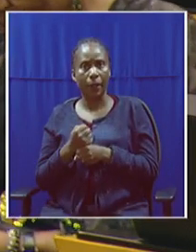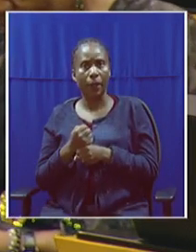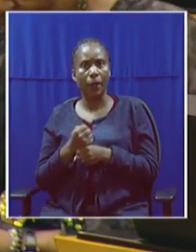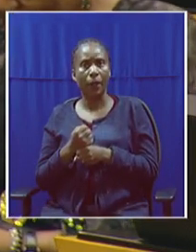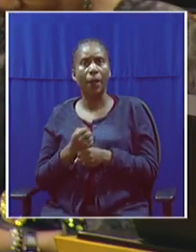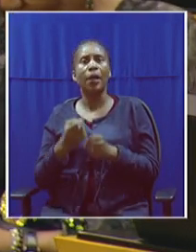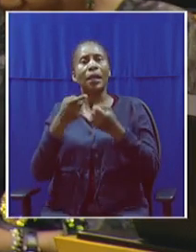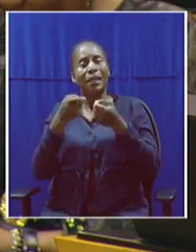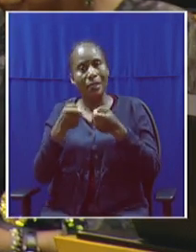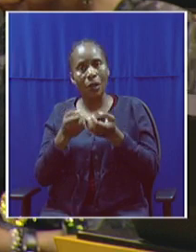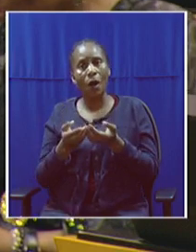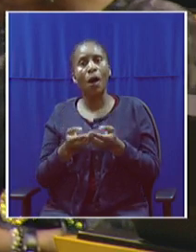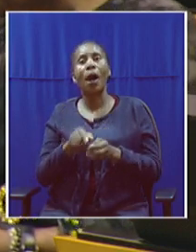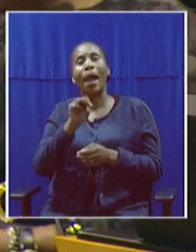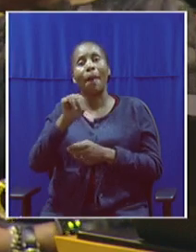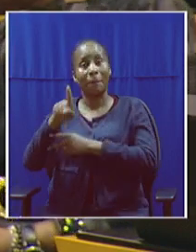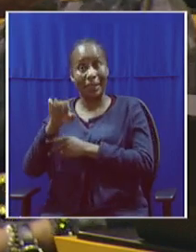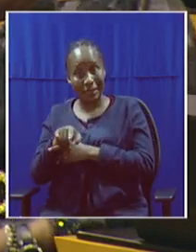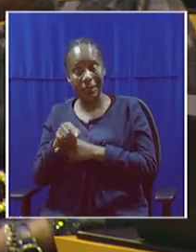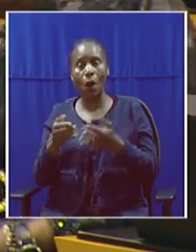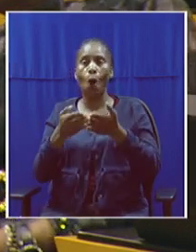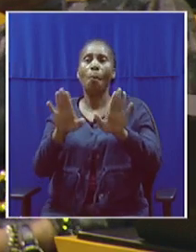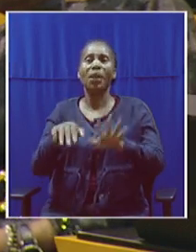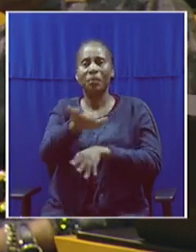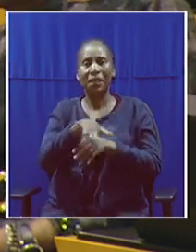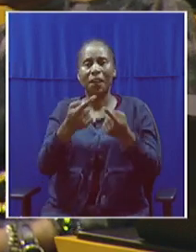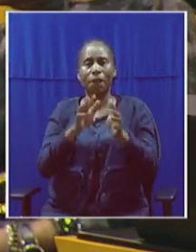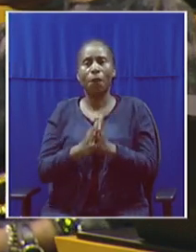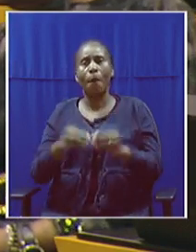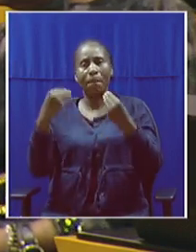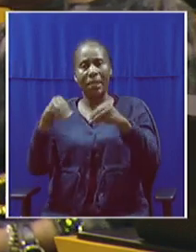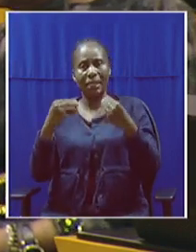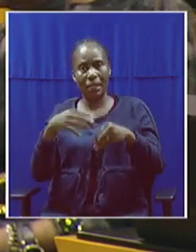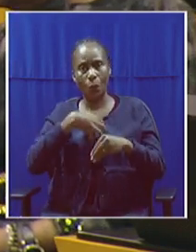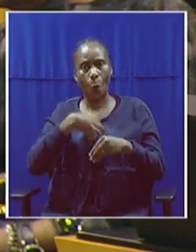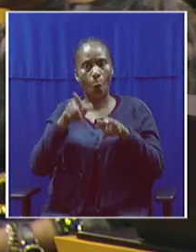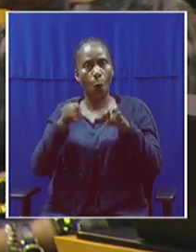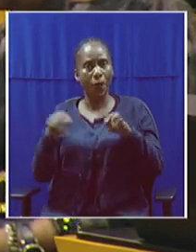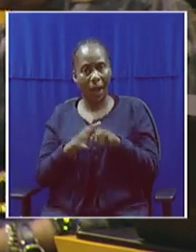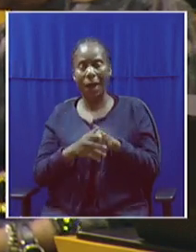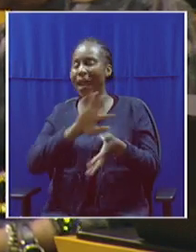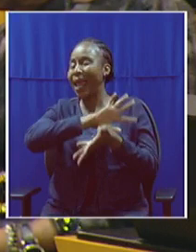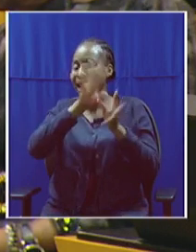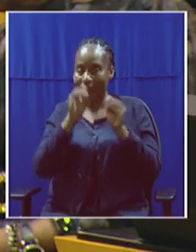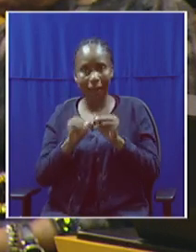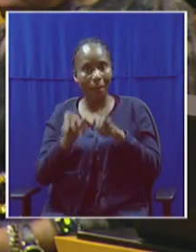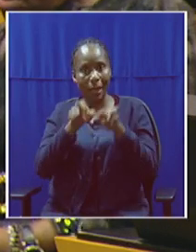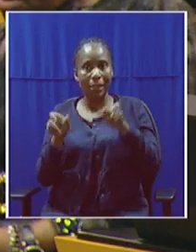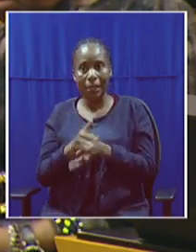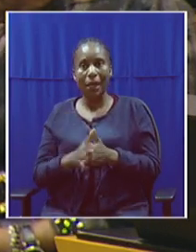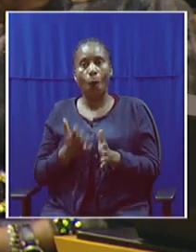it opens up space for entrepreneurs for everybody who want to play in that space in whatever